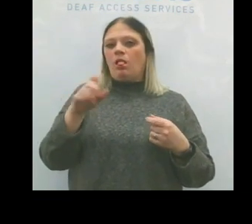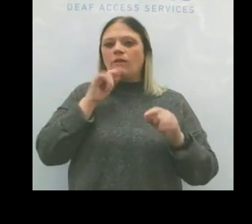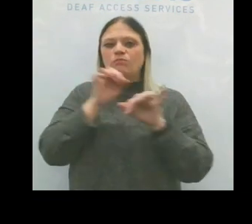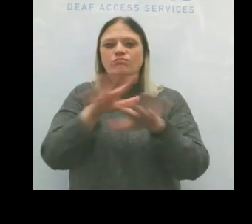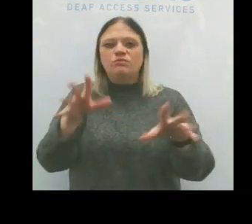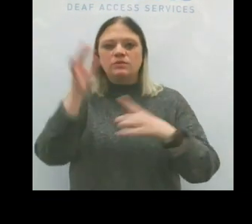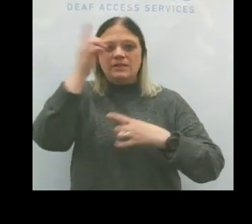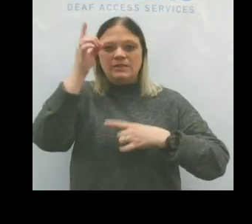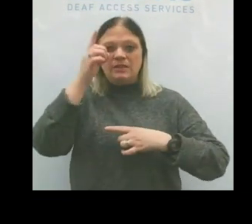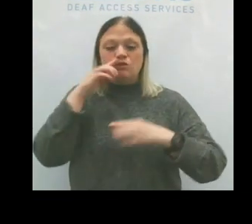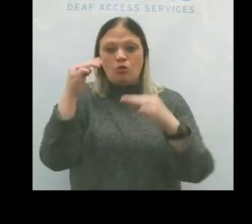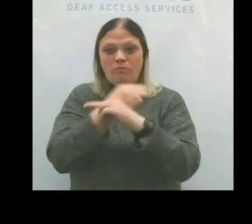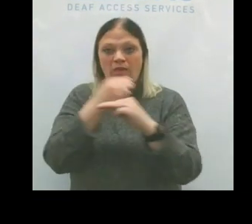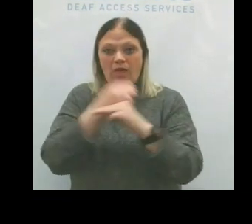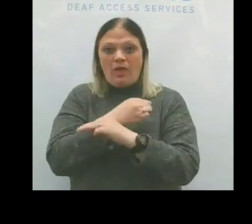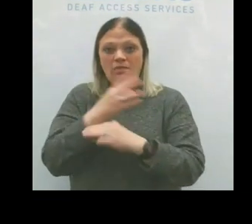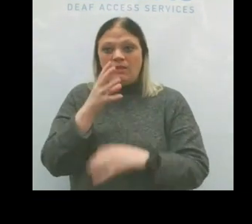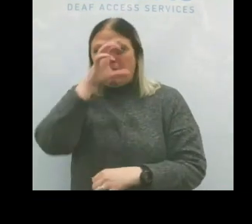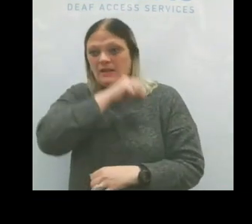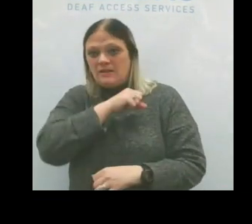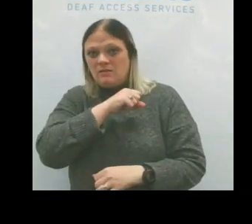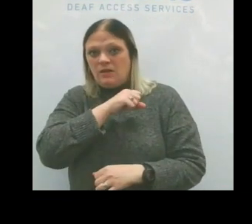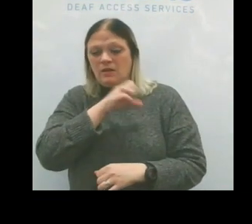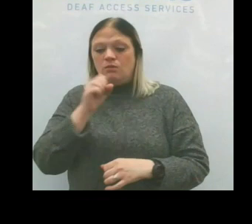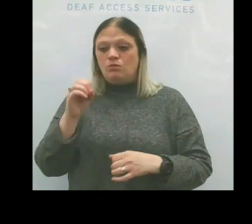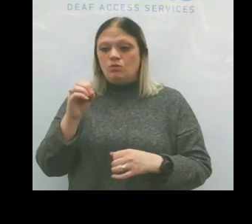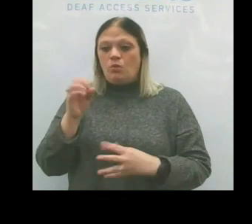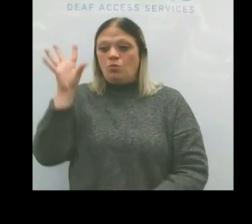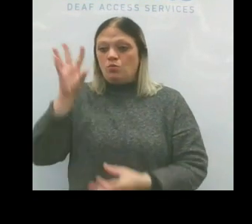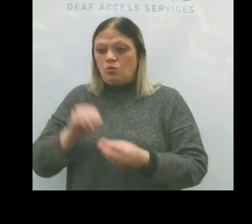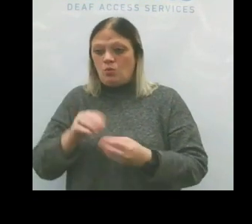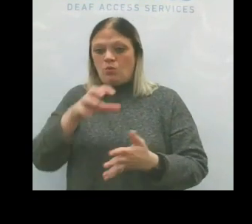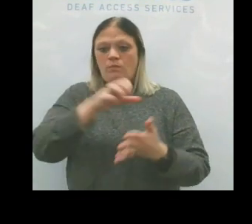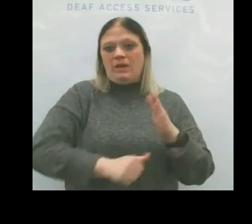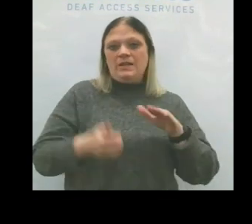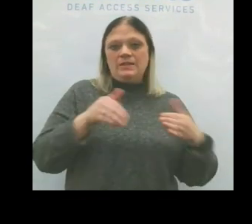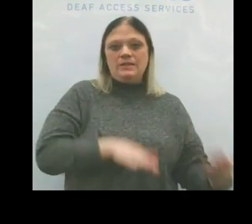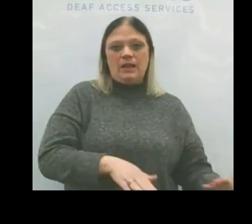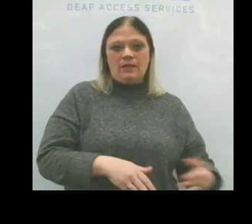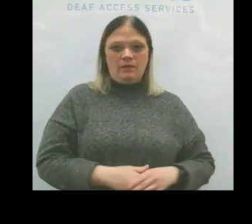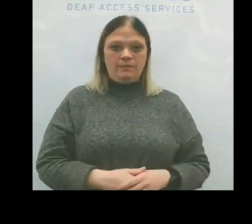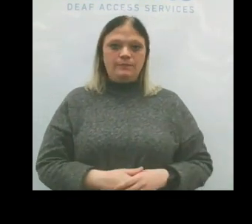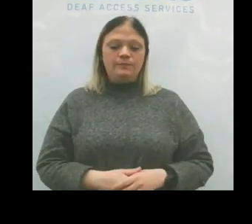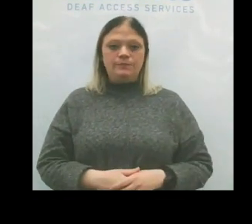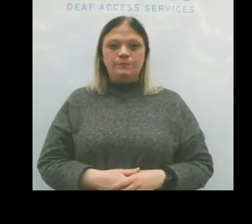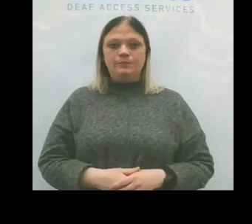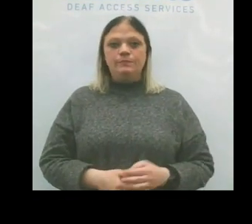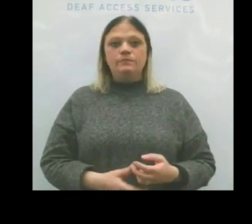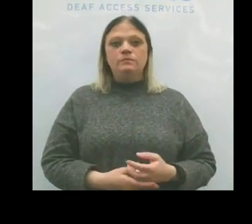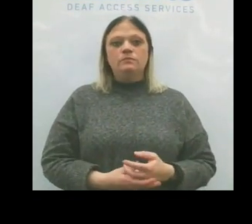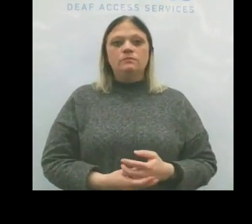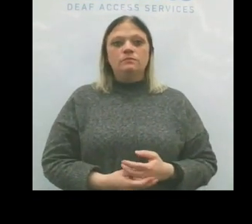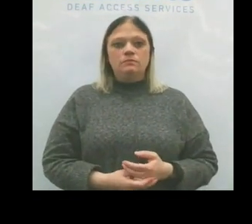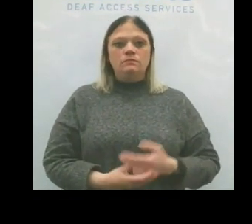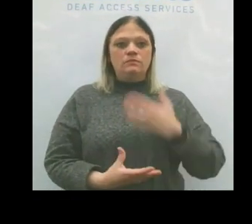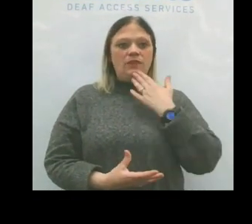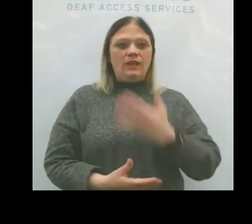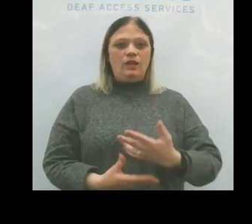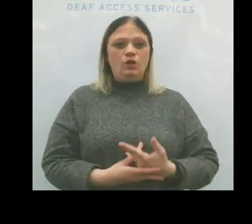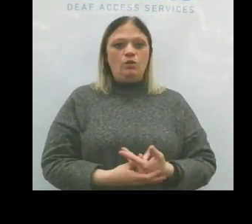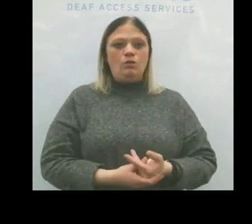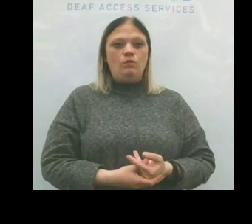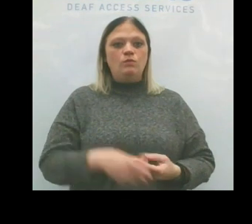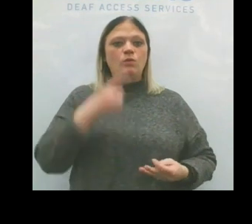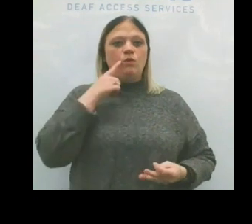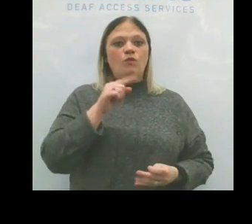estimate for themselves of the total cases minus the deaths. Thank you. Mortality data for the